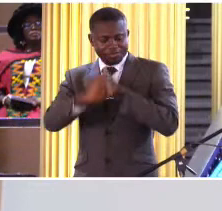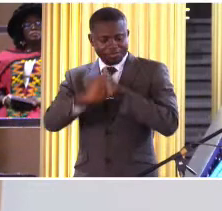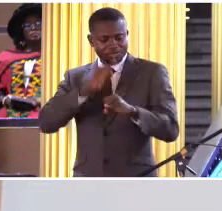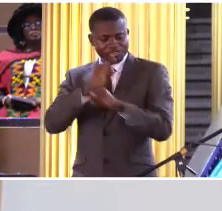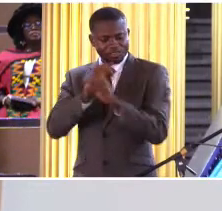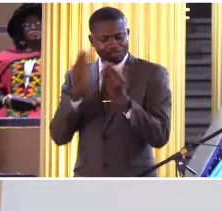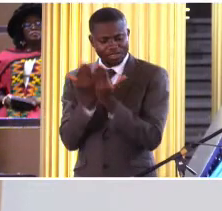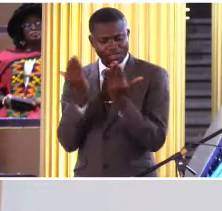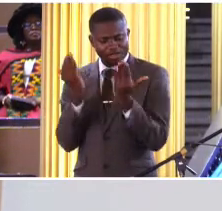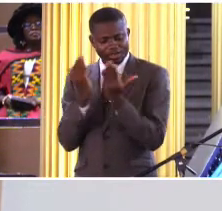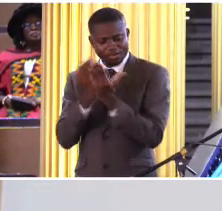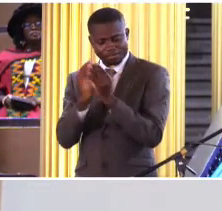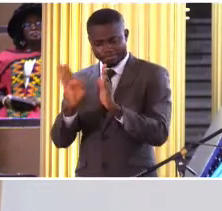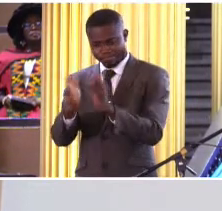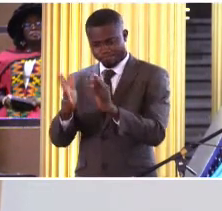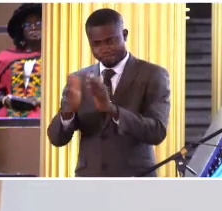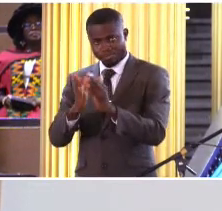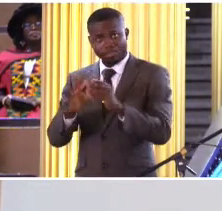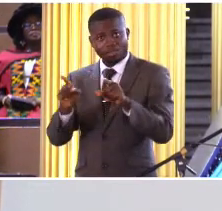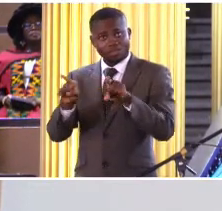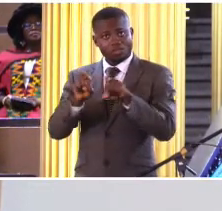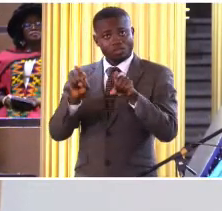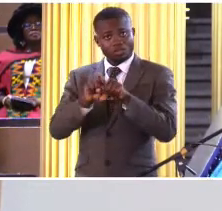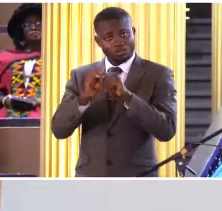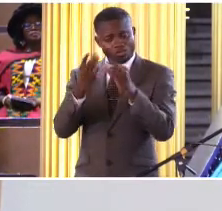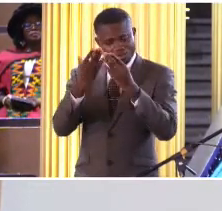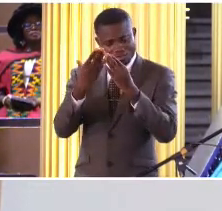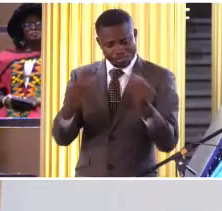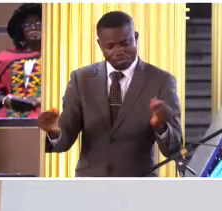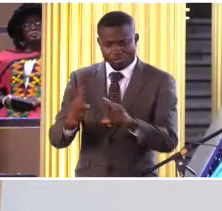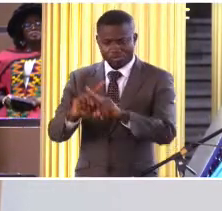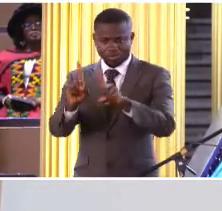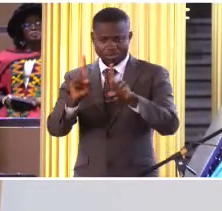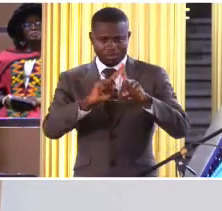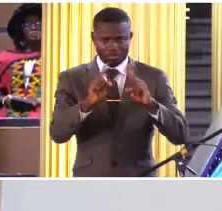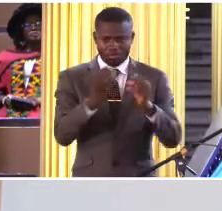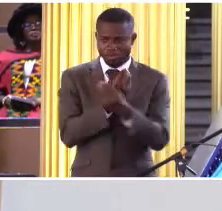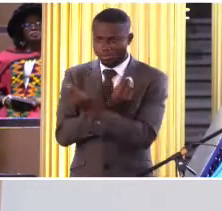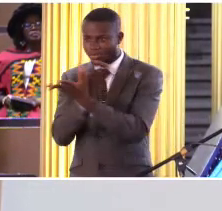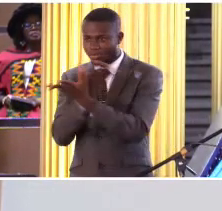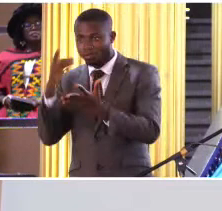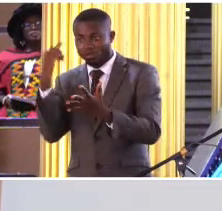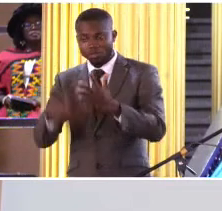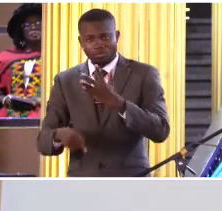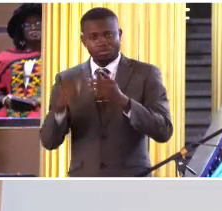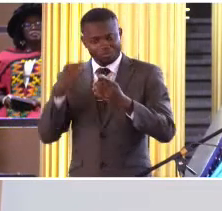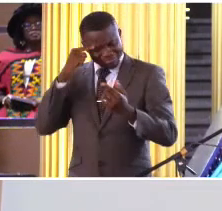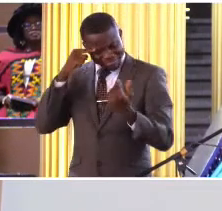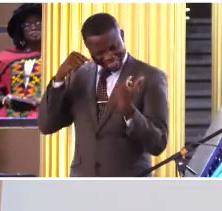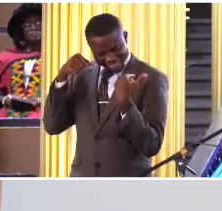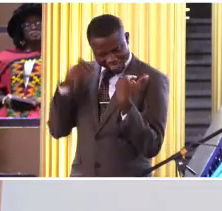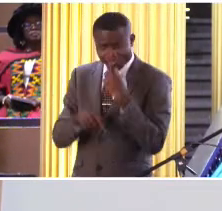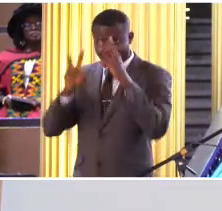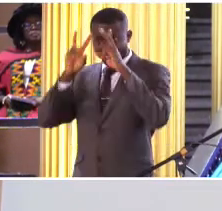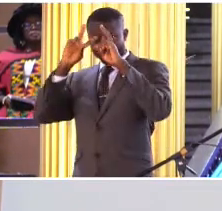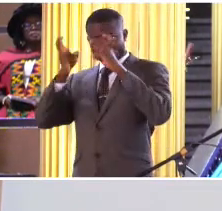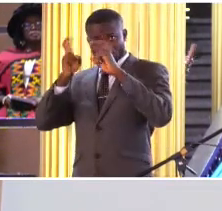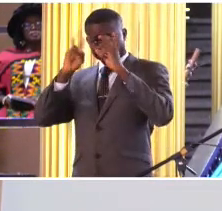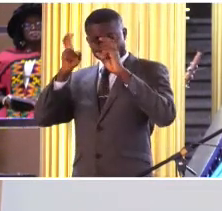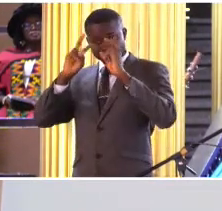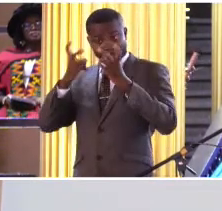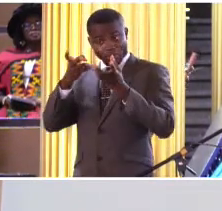academic conferences. He has addressed diverse audiences on critical health topics as a keynote